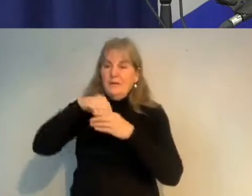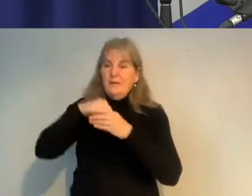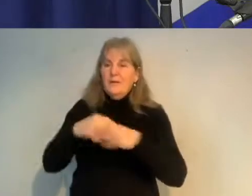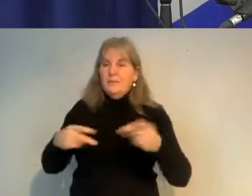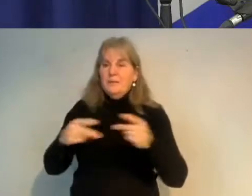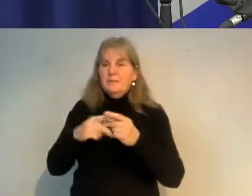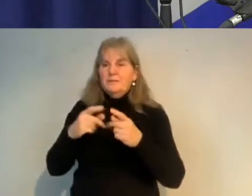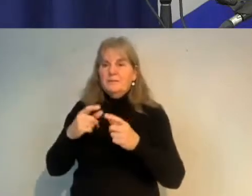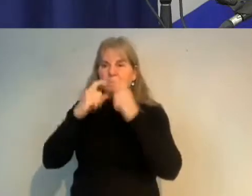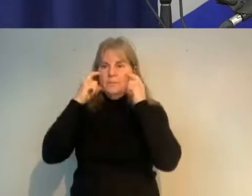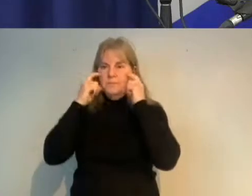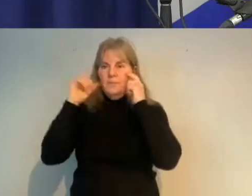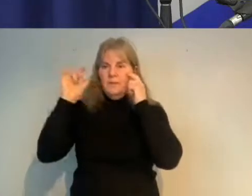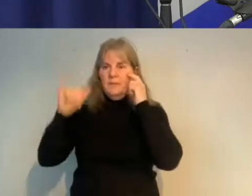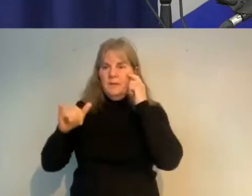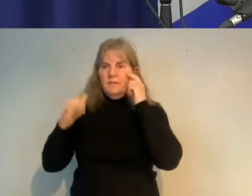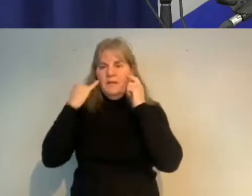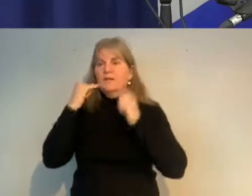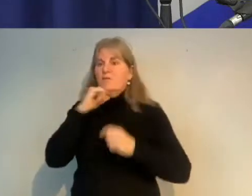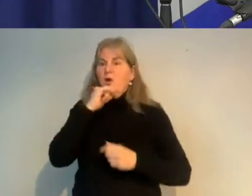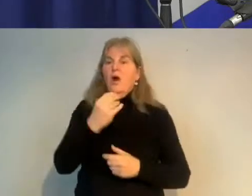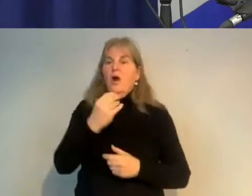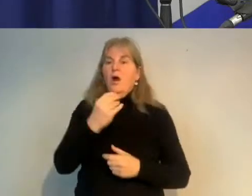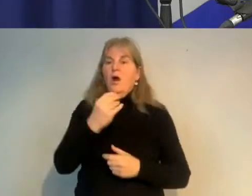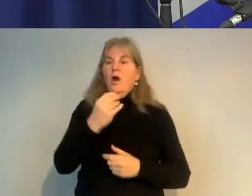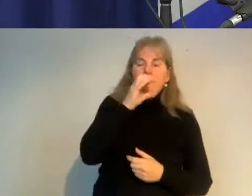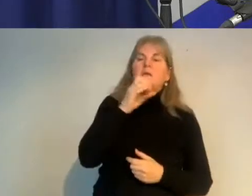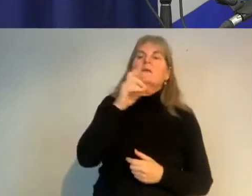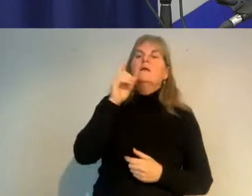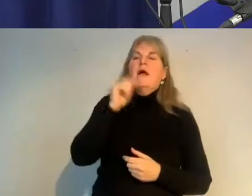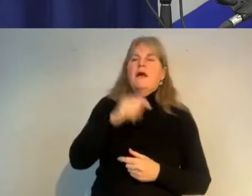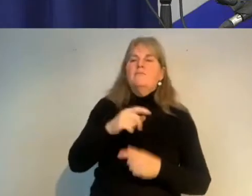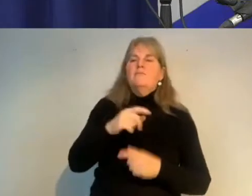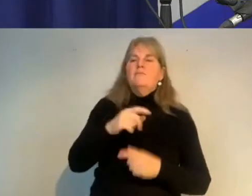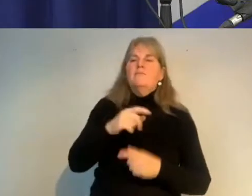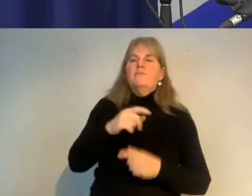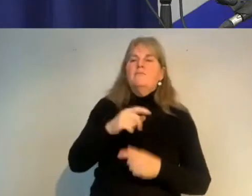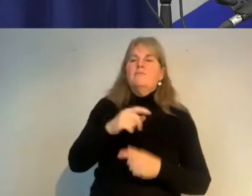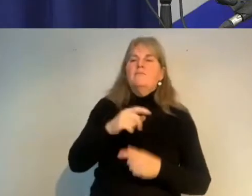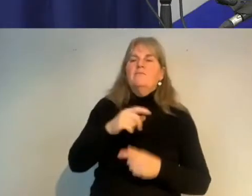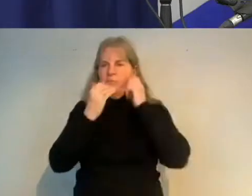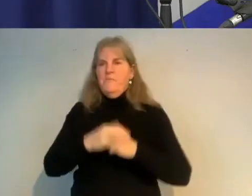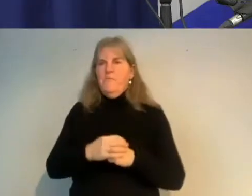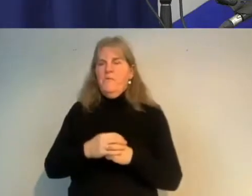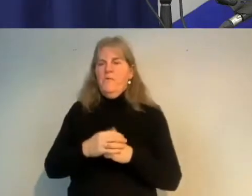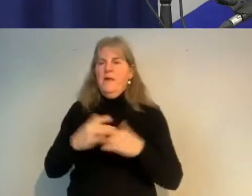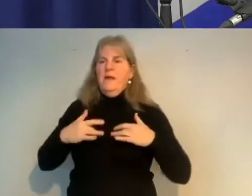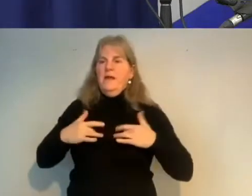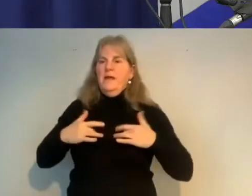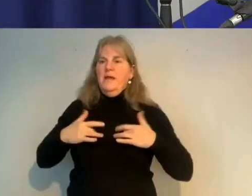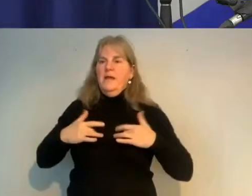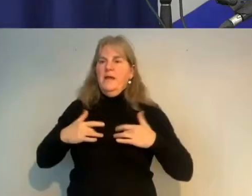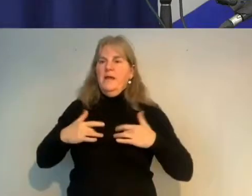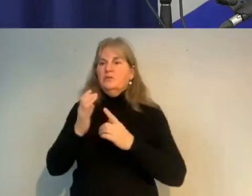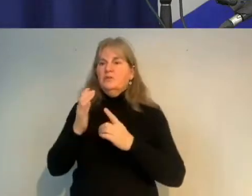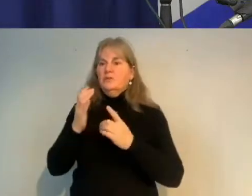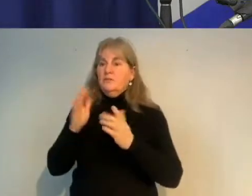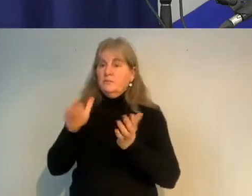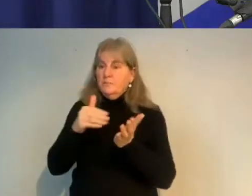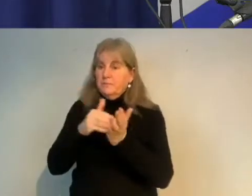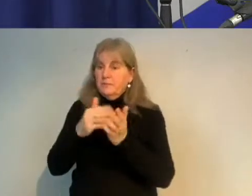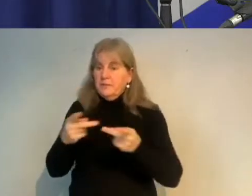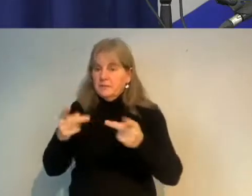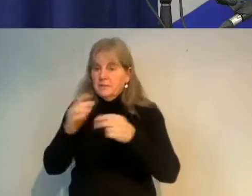eating or drinking. There are new restrictions on entertainment and cultural venues. This includes movie